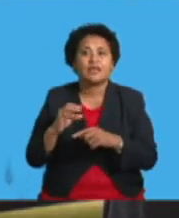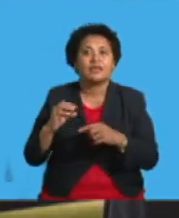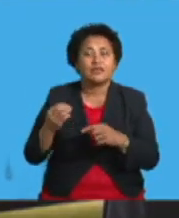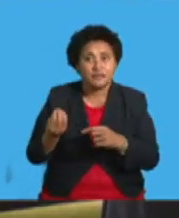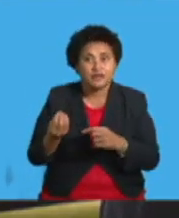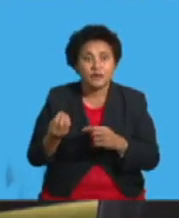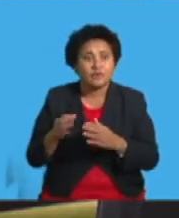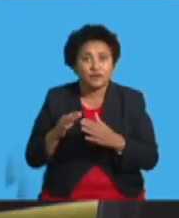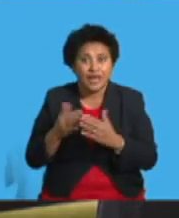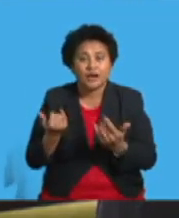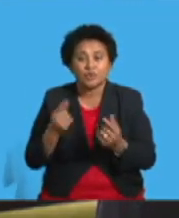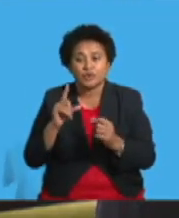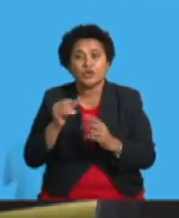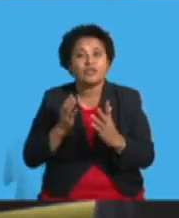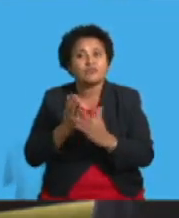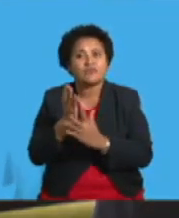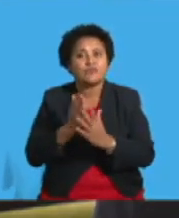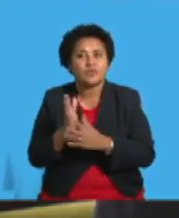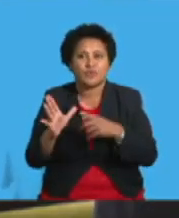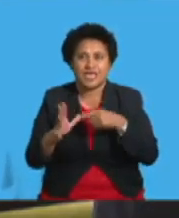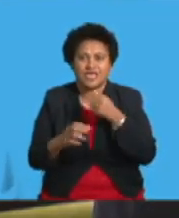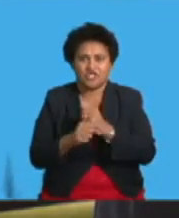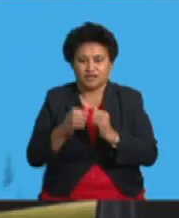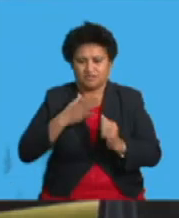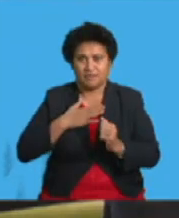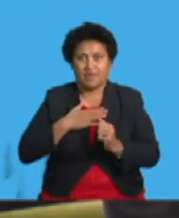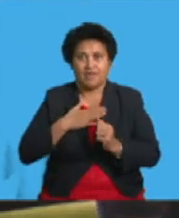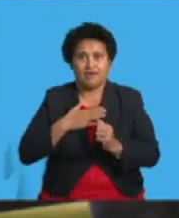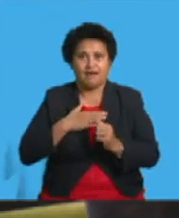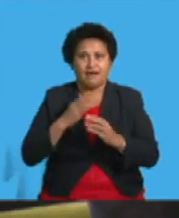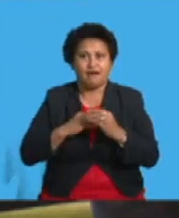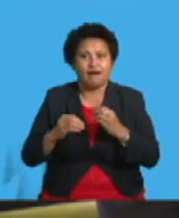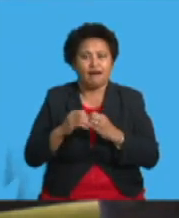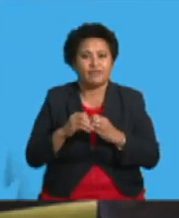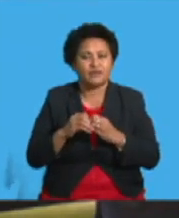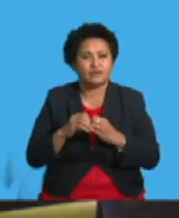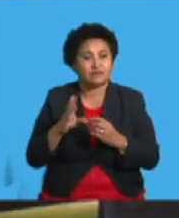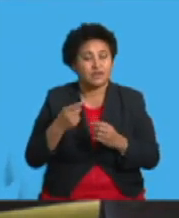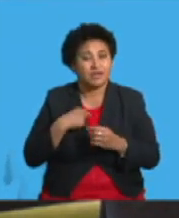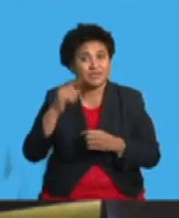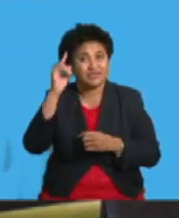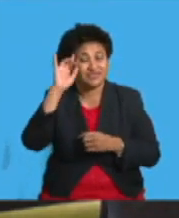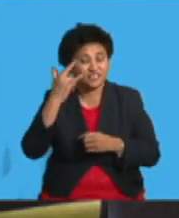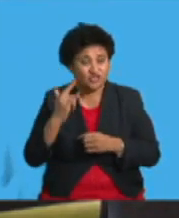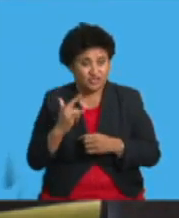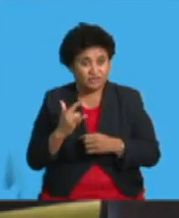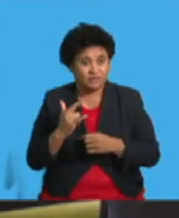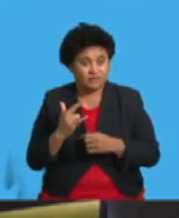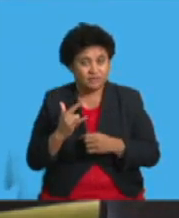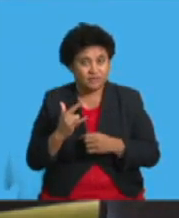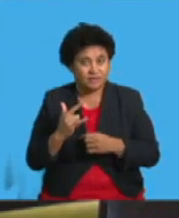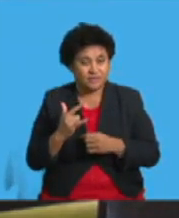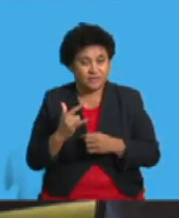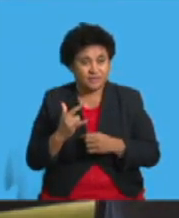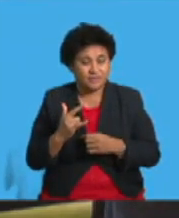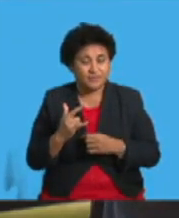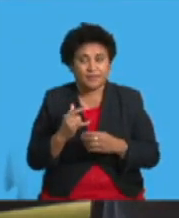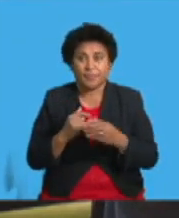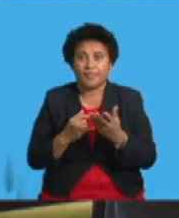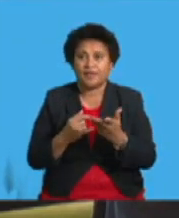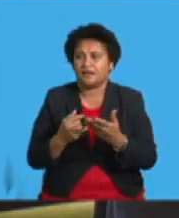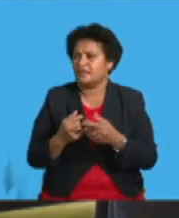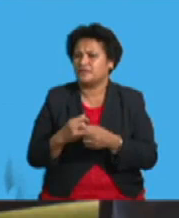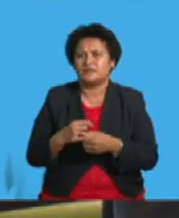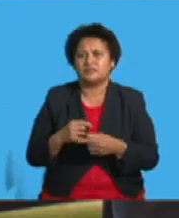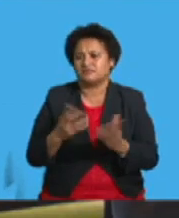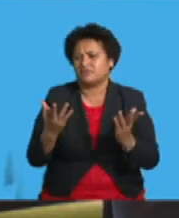the Attorney General's office. So I would suggest, Honourable Speaker, that there is absolutely no